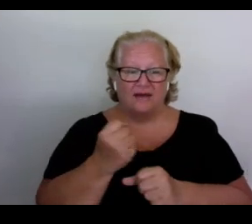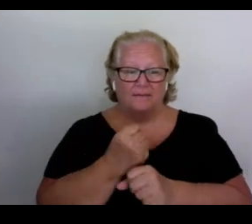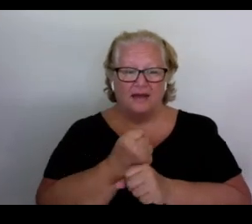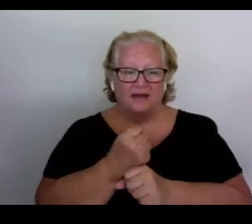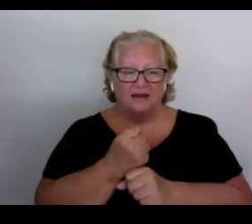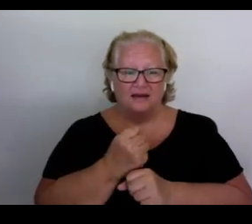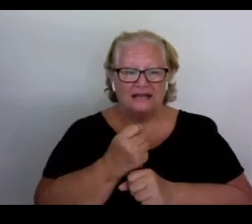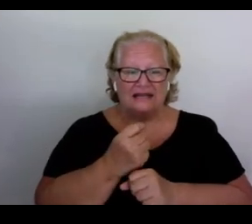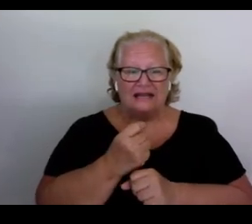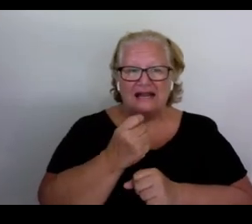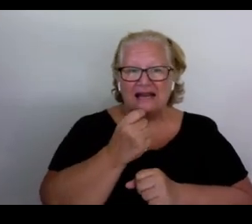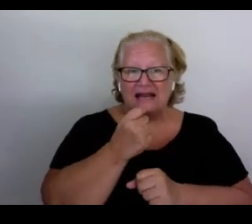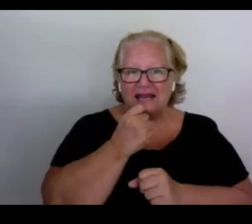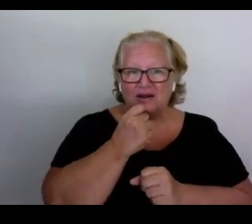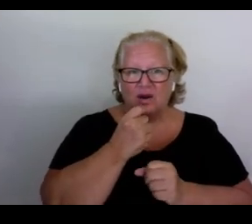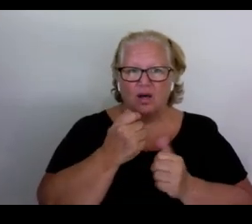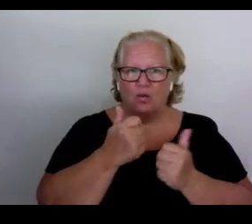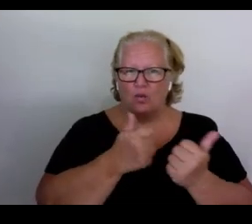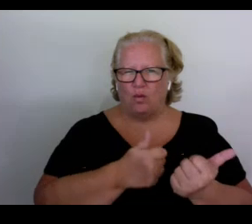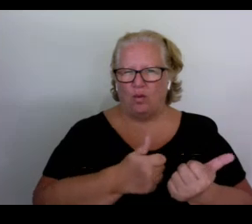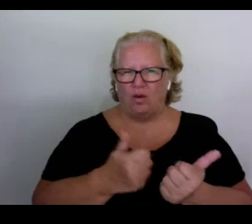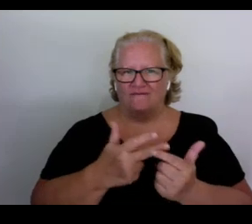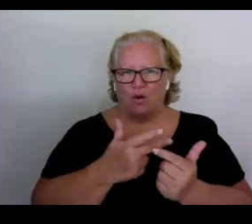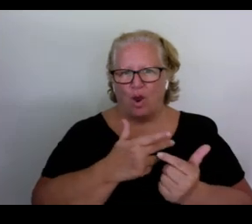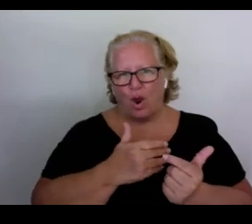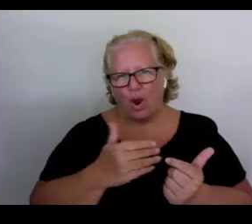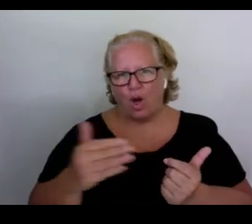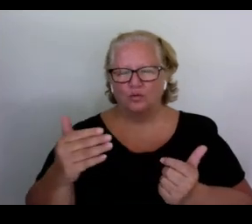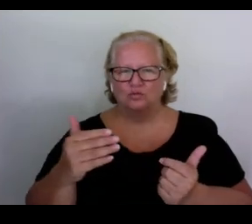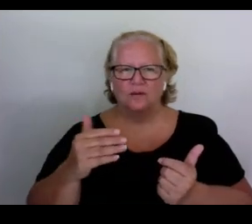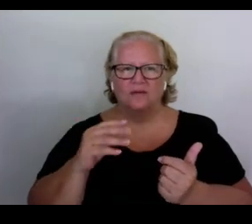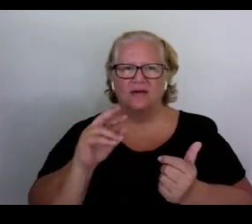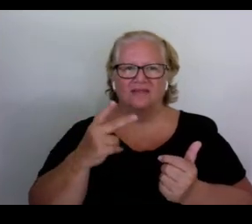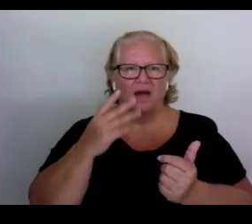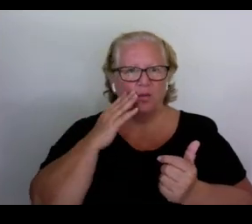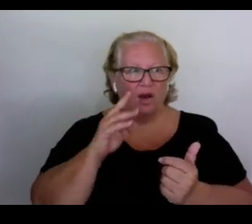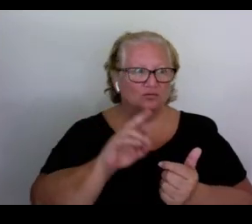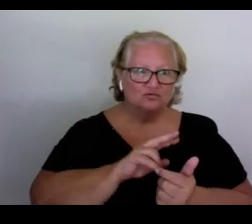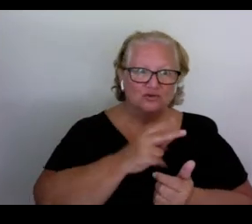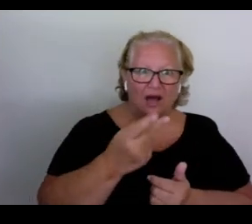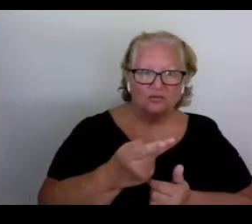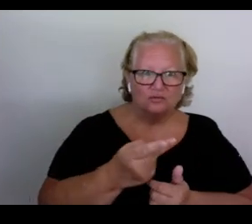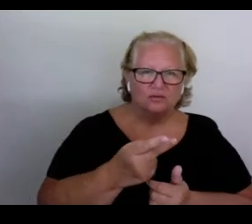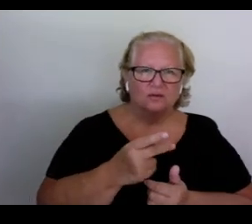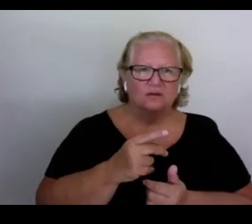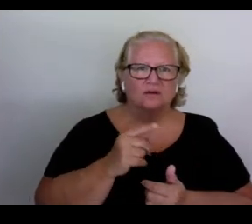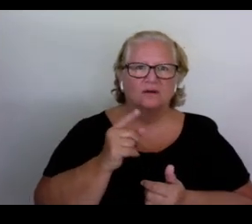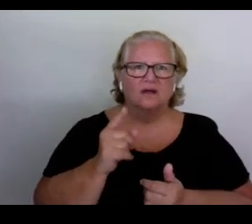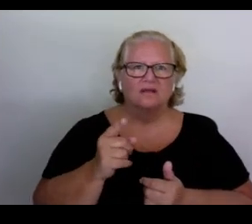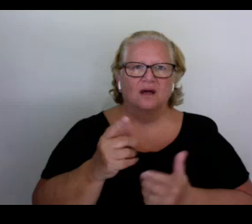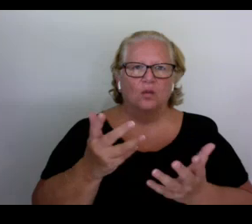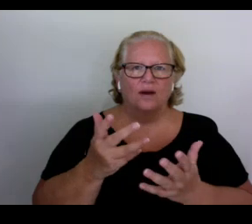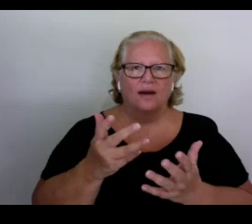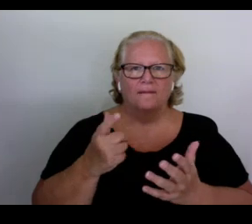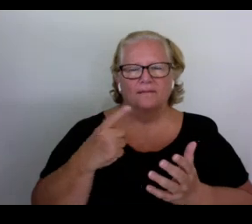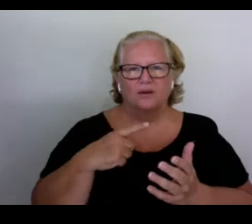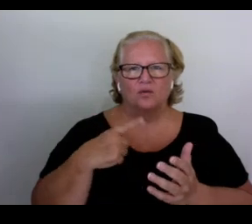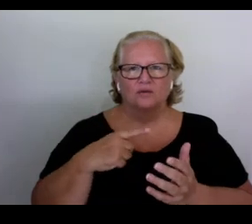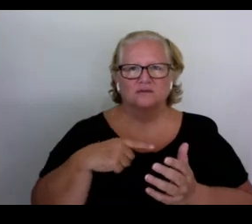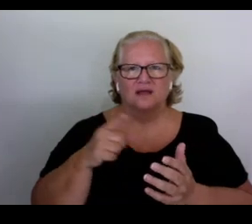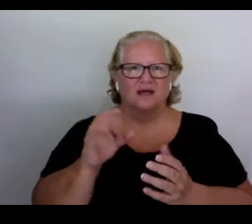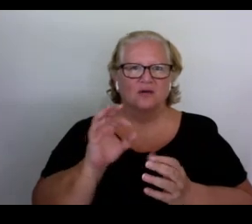stretch a really long way, usually for a really long time. And when it tips over, it's because there's just